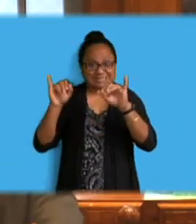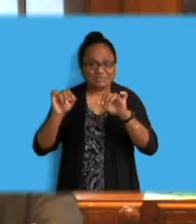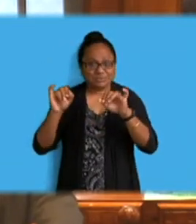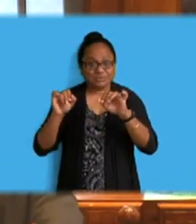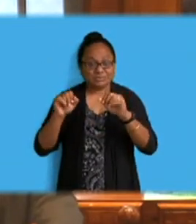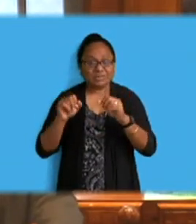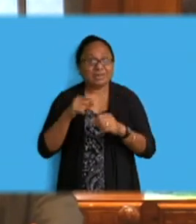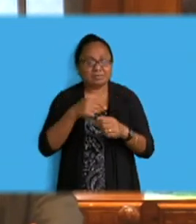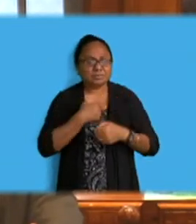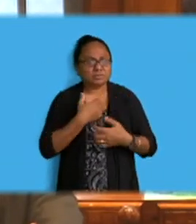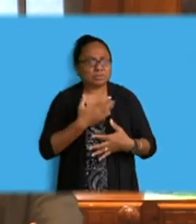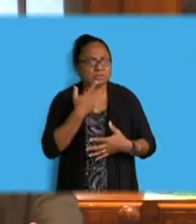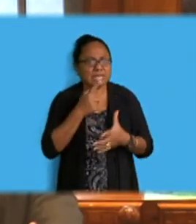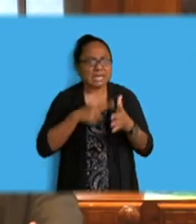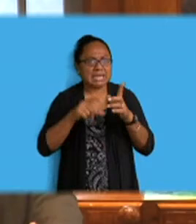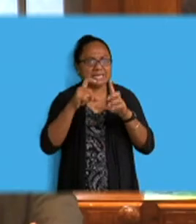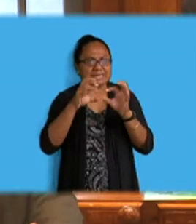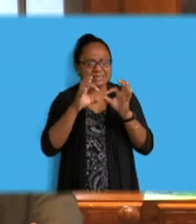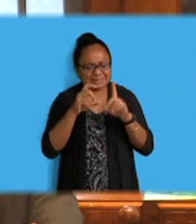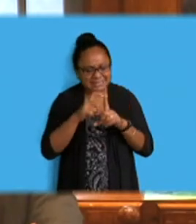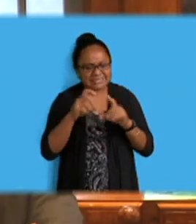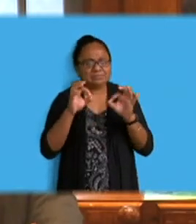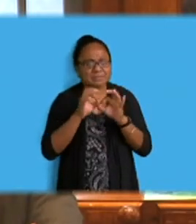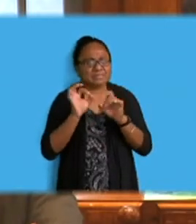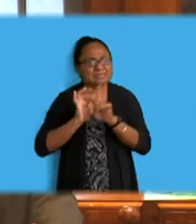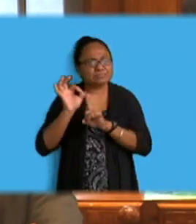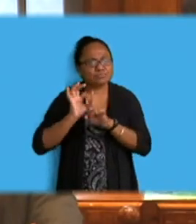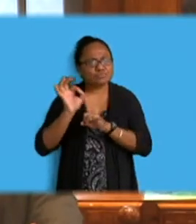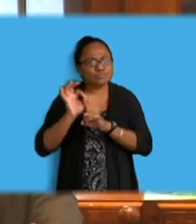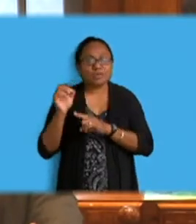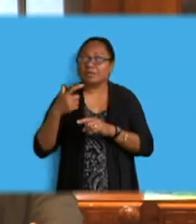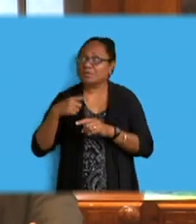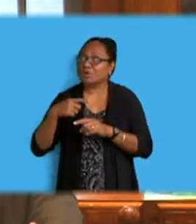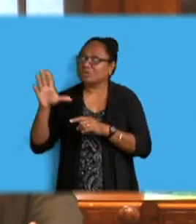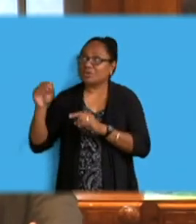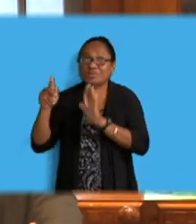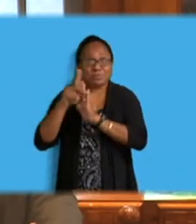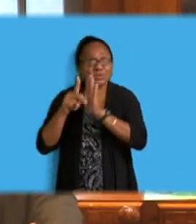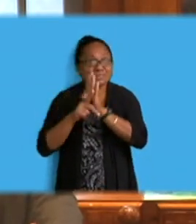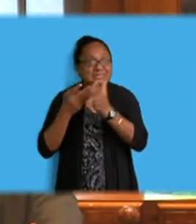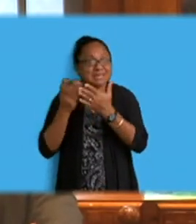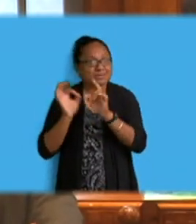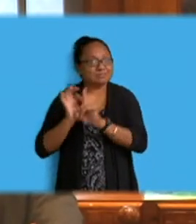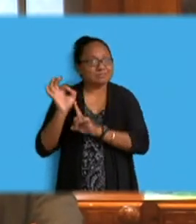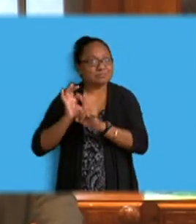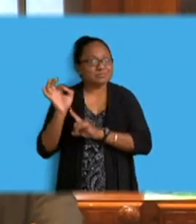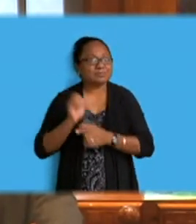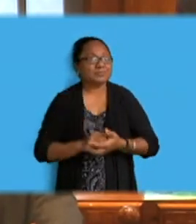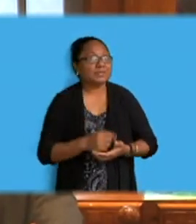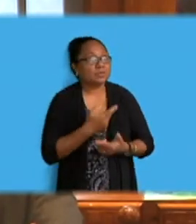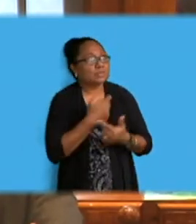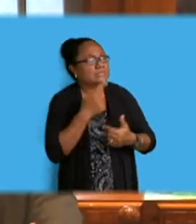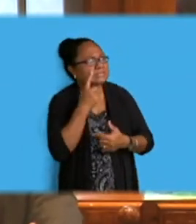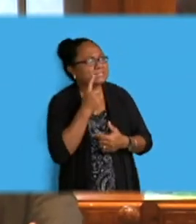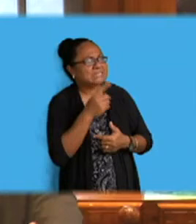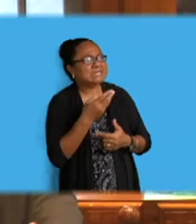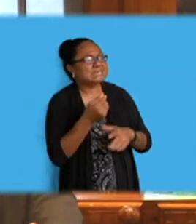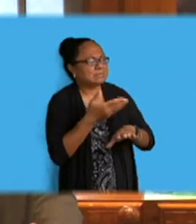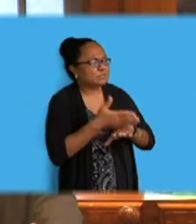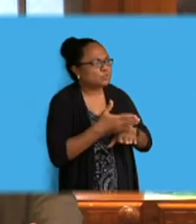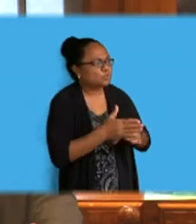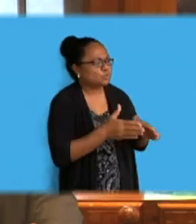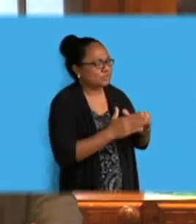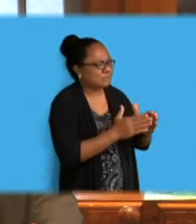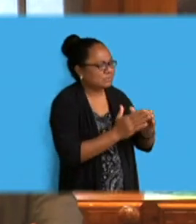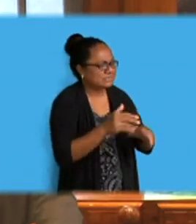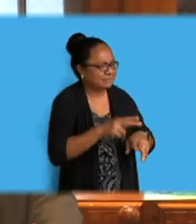has improved since the implementation of those new safeguard policies, given we have since witnessed a number of settlements in Fiji, with more